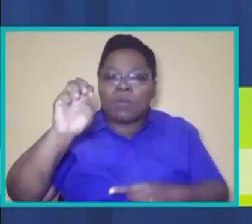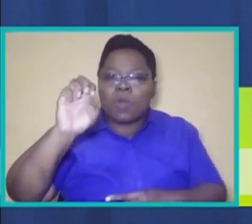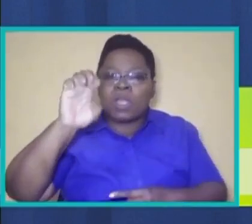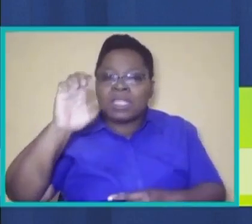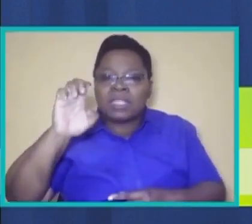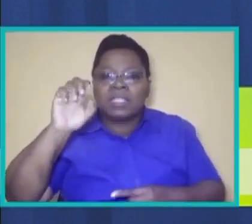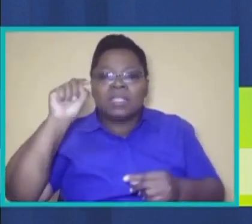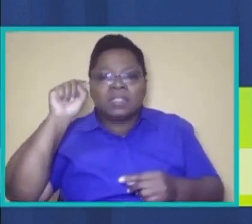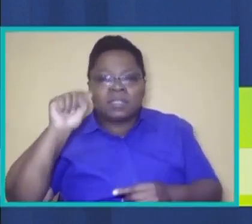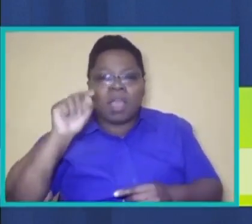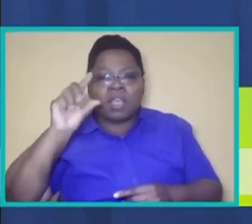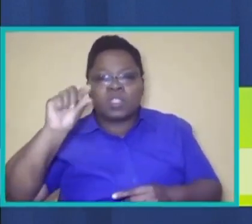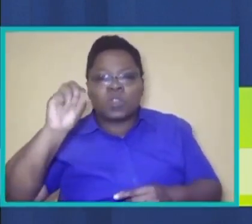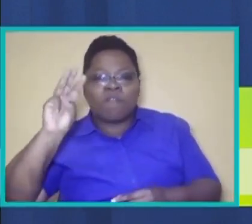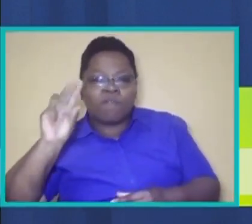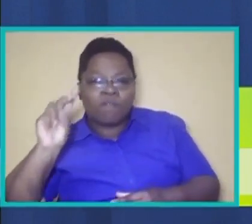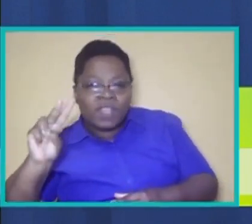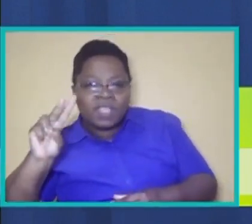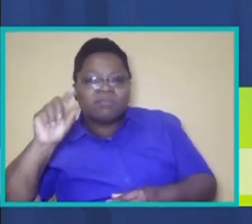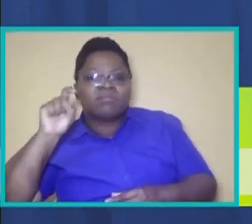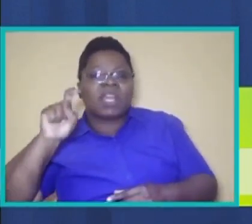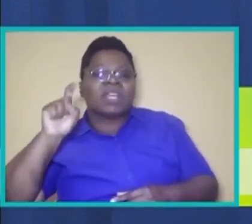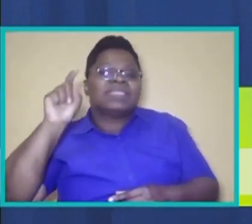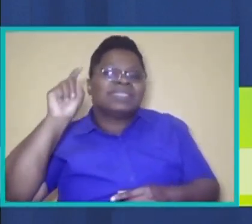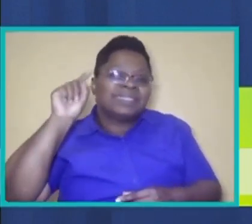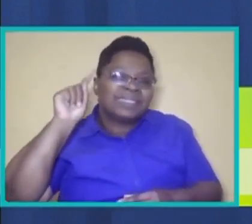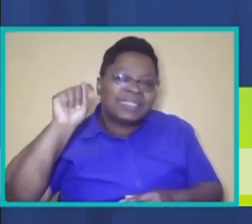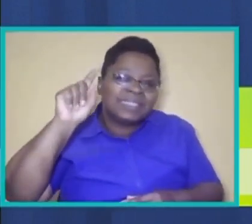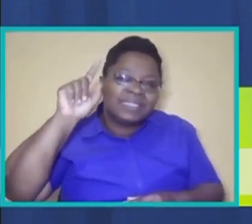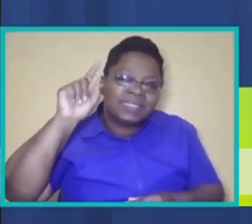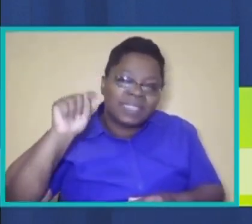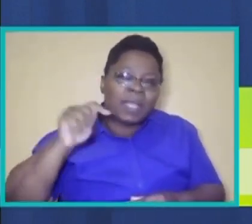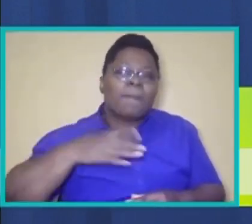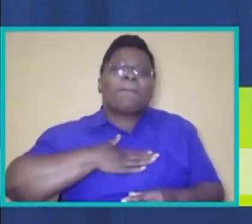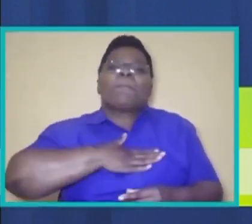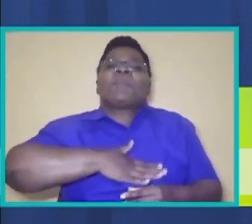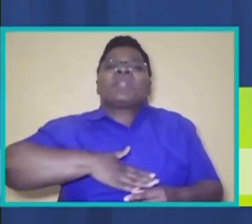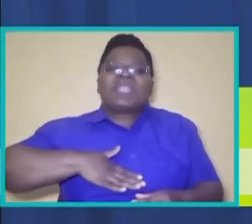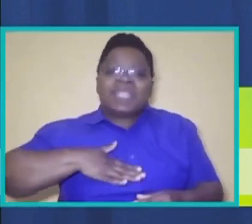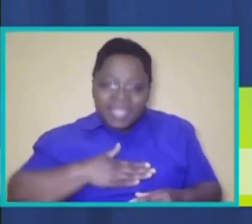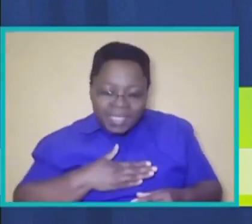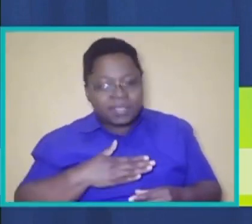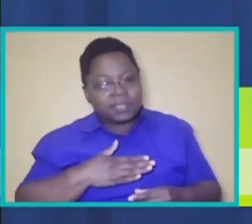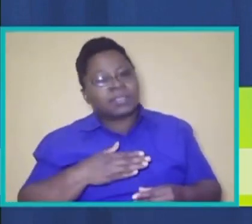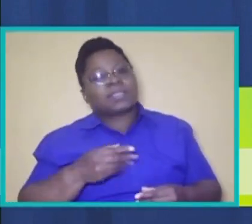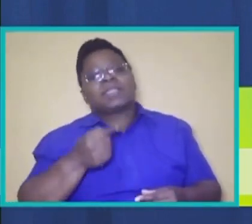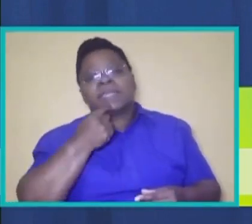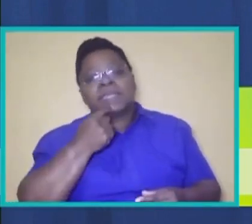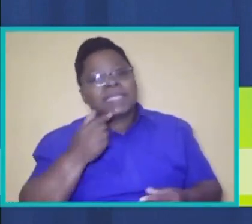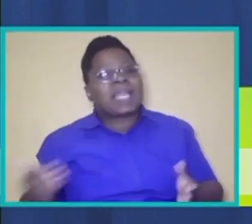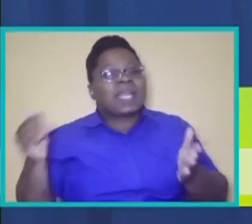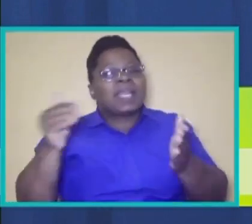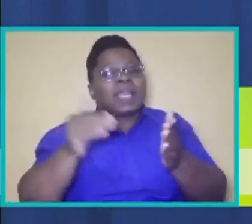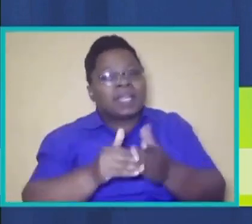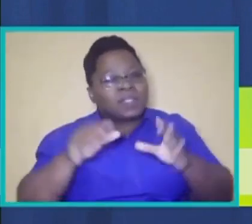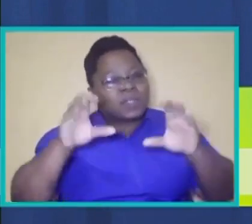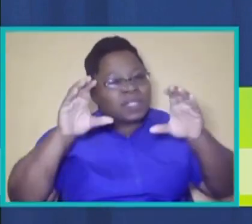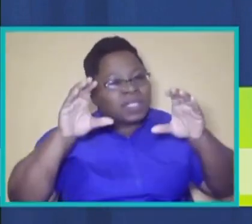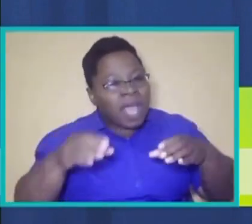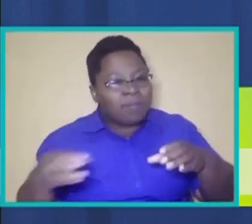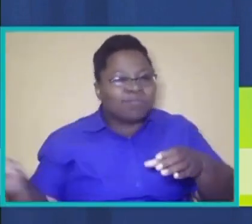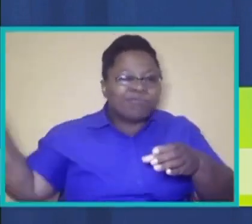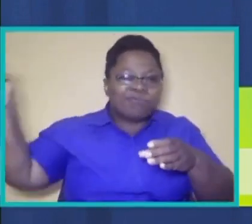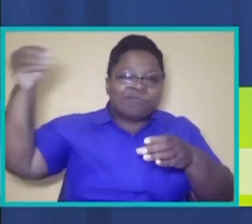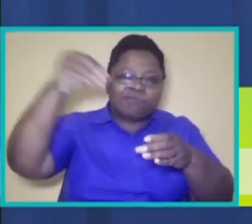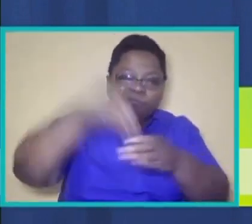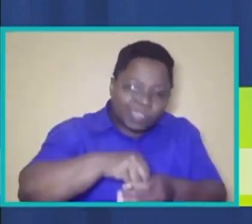www.moe.gov.tt, and make those recommendations once more, please, so that they can be in the bank of recommendations moving